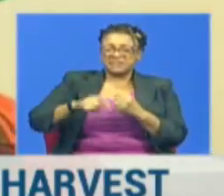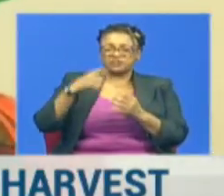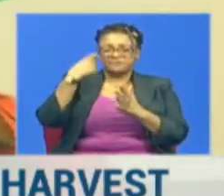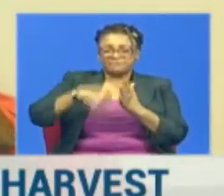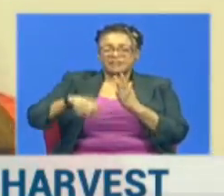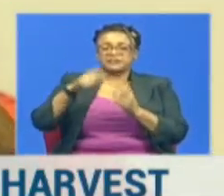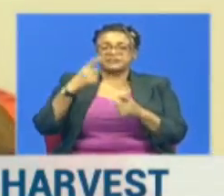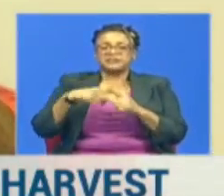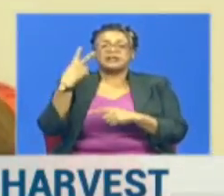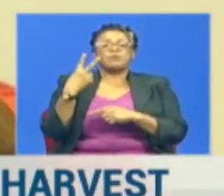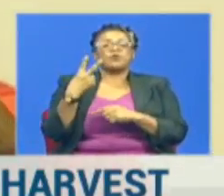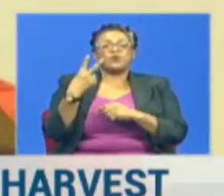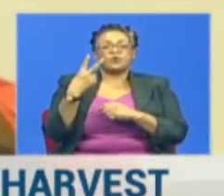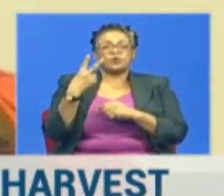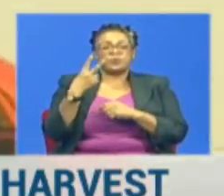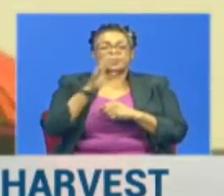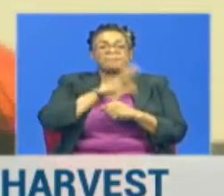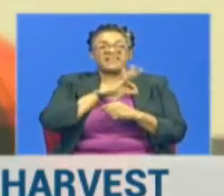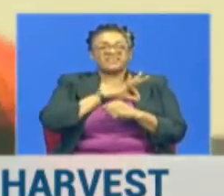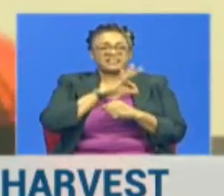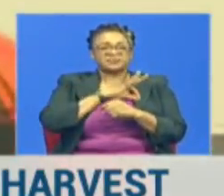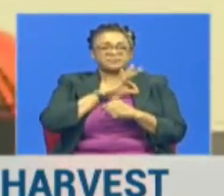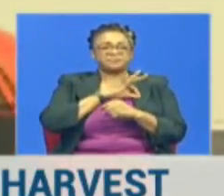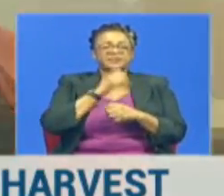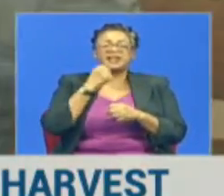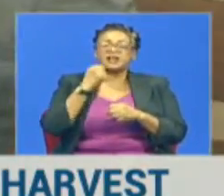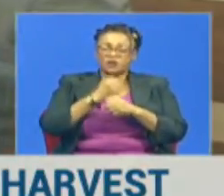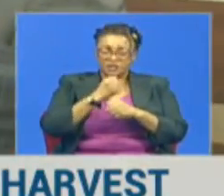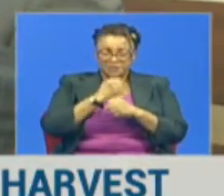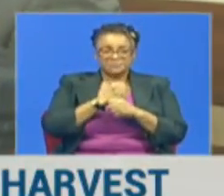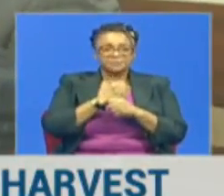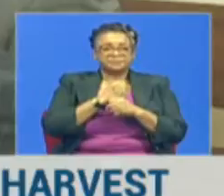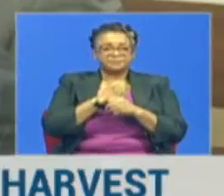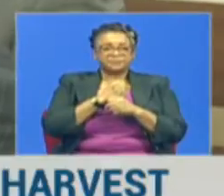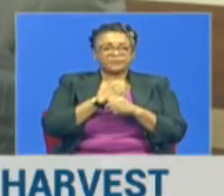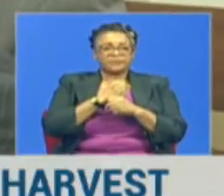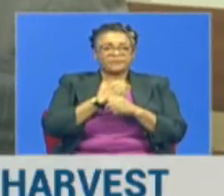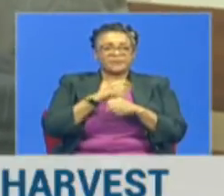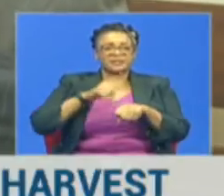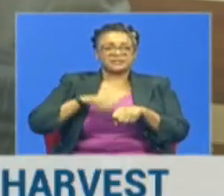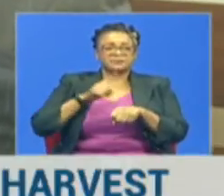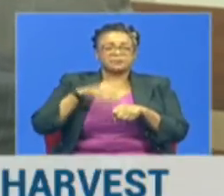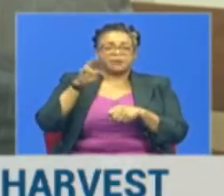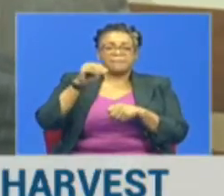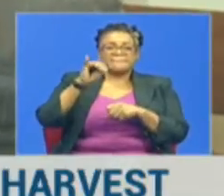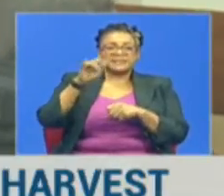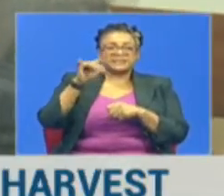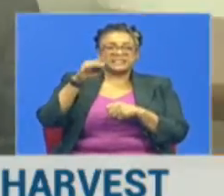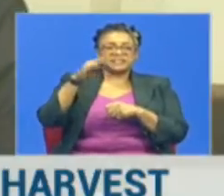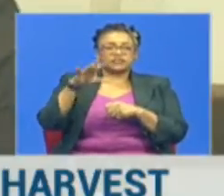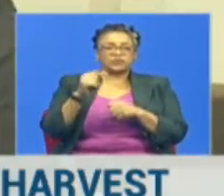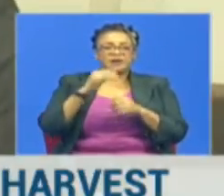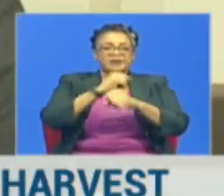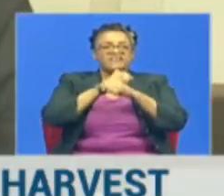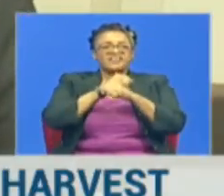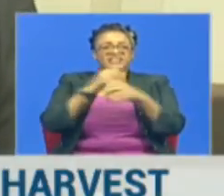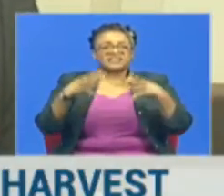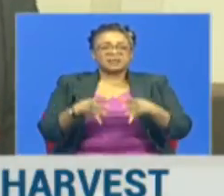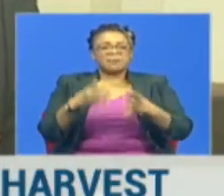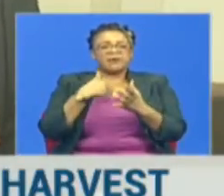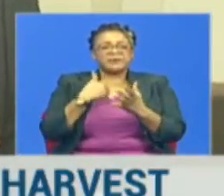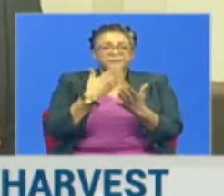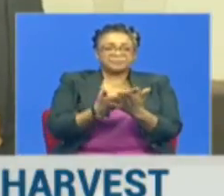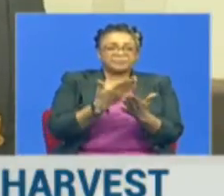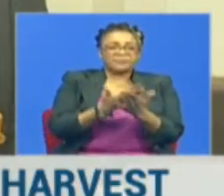double the quantified benefit they derived. During mitigation before they were sentenced, the defense team made a passionate appeal